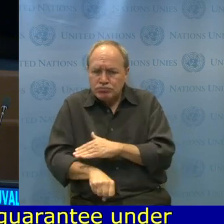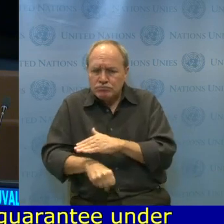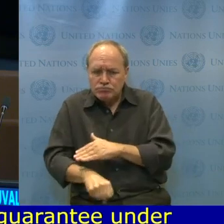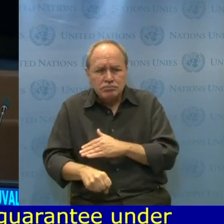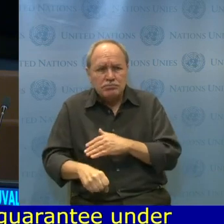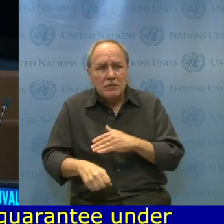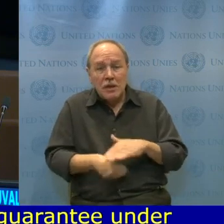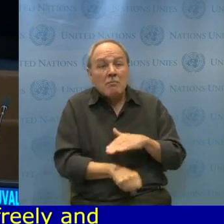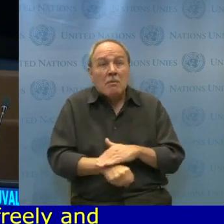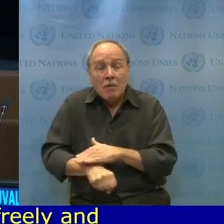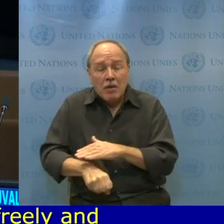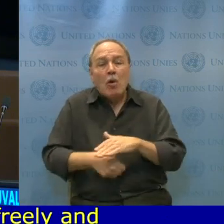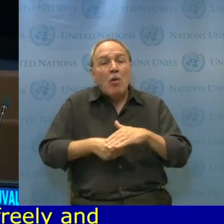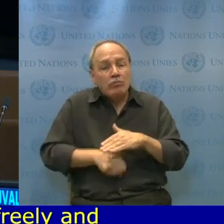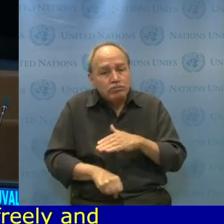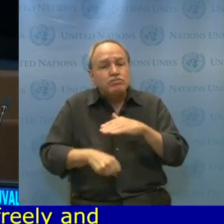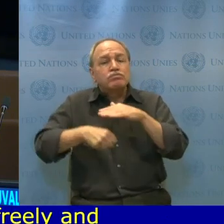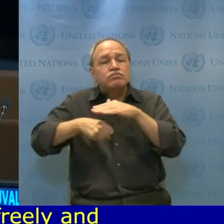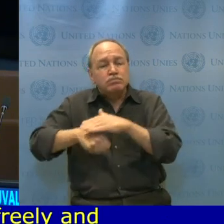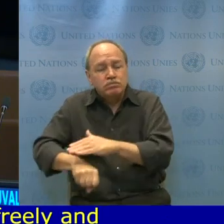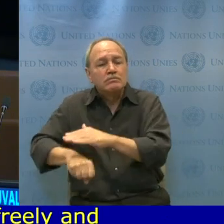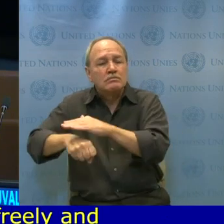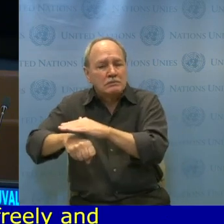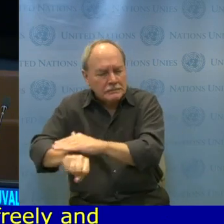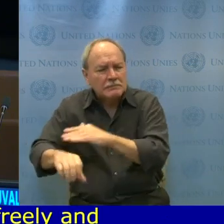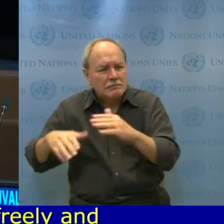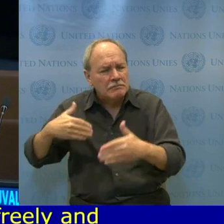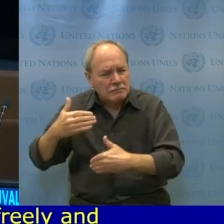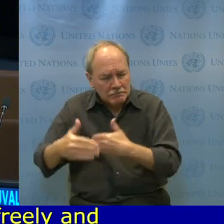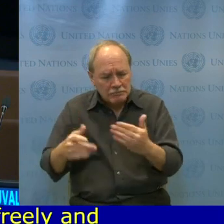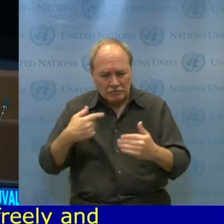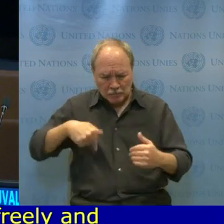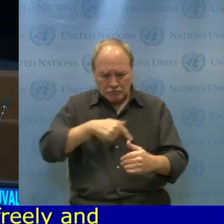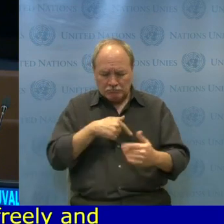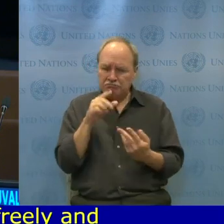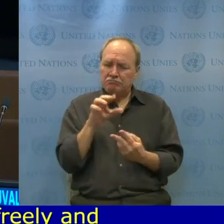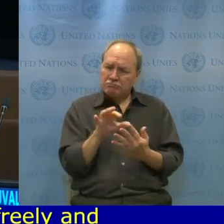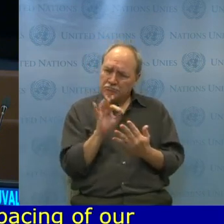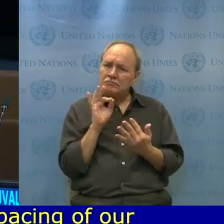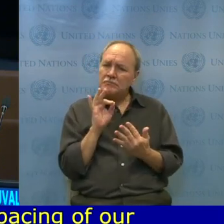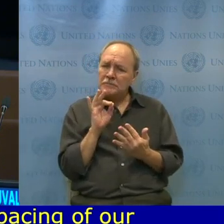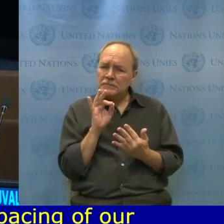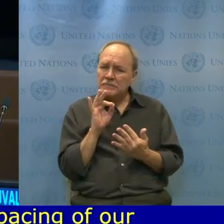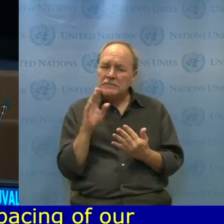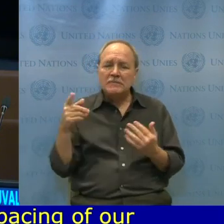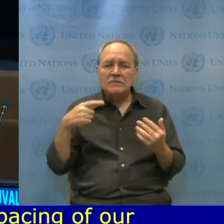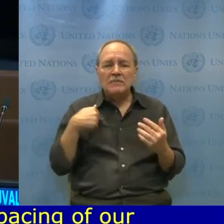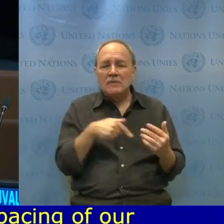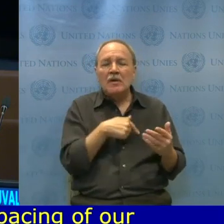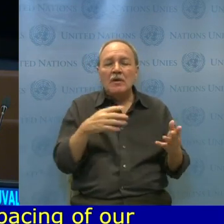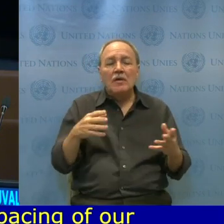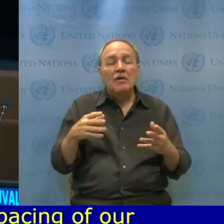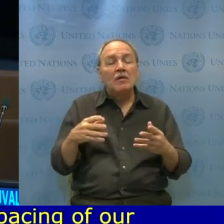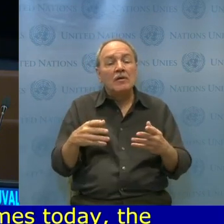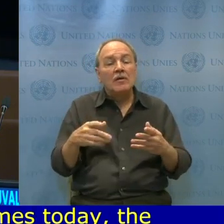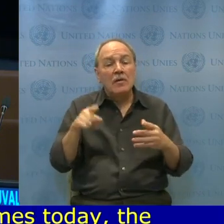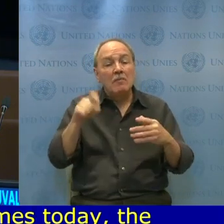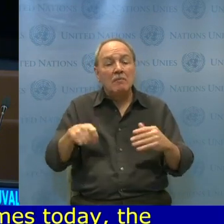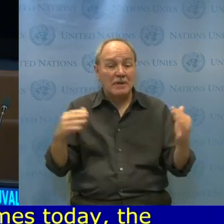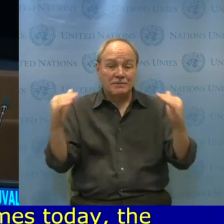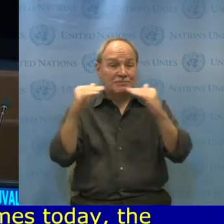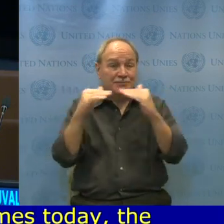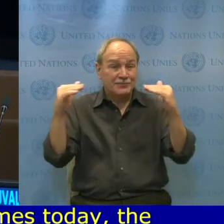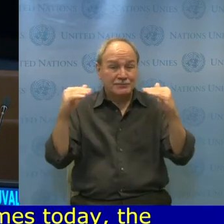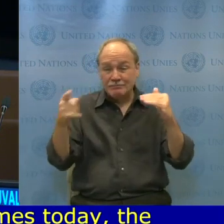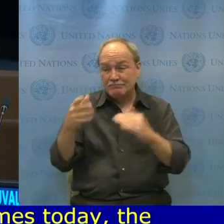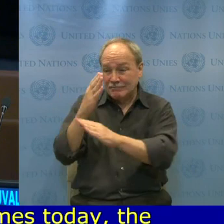the UN CRPD mandates that healthcare professionals provide care of the same quality to people with disabilities. This is simply a fiction when it